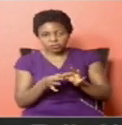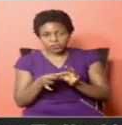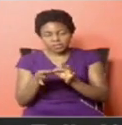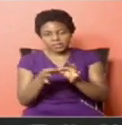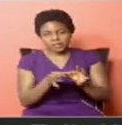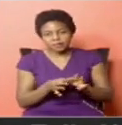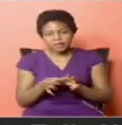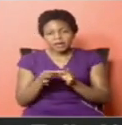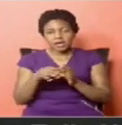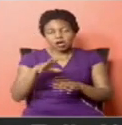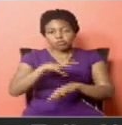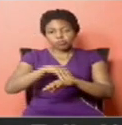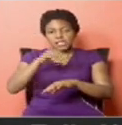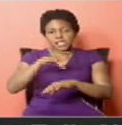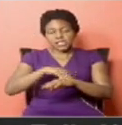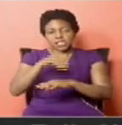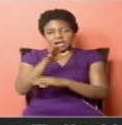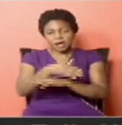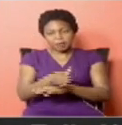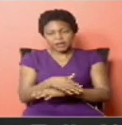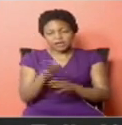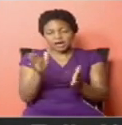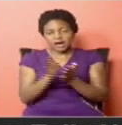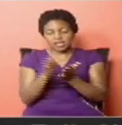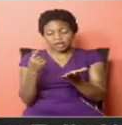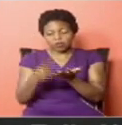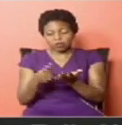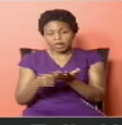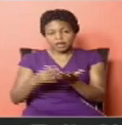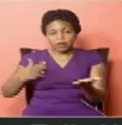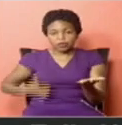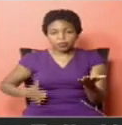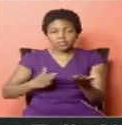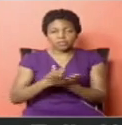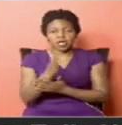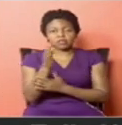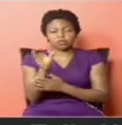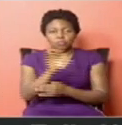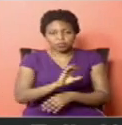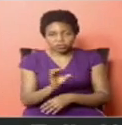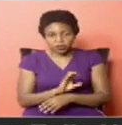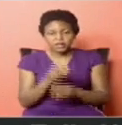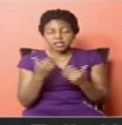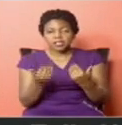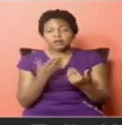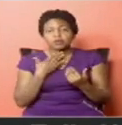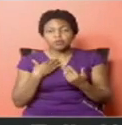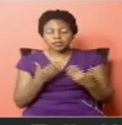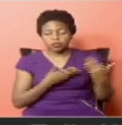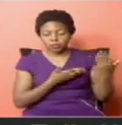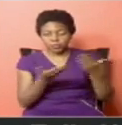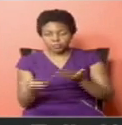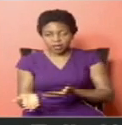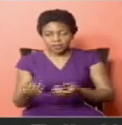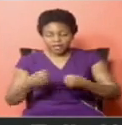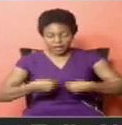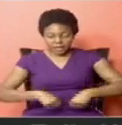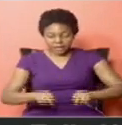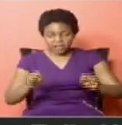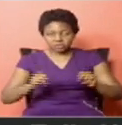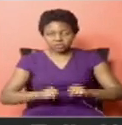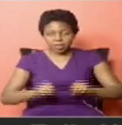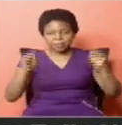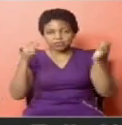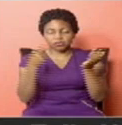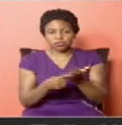the Swedish Embassy and the Uganda Human Rights Commission. We welcome you, the acting chairperson,